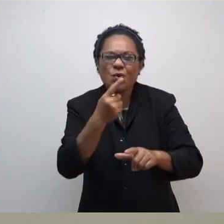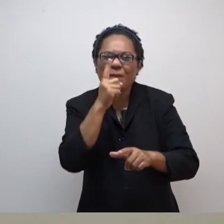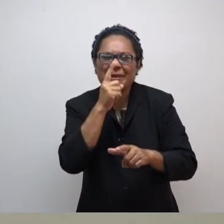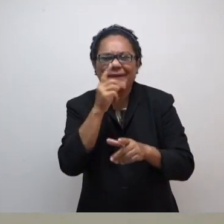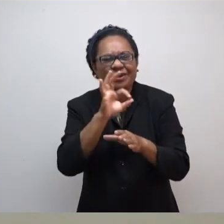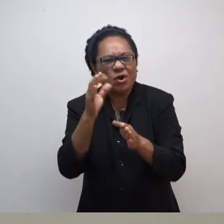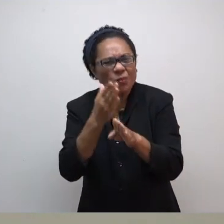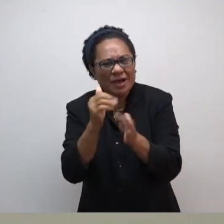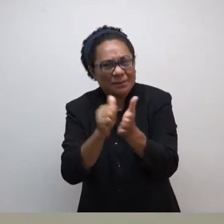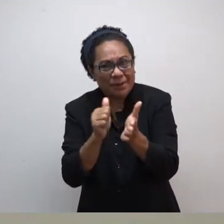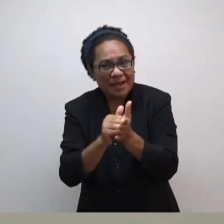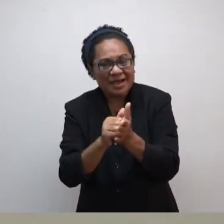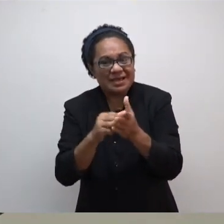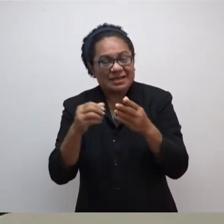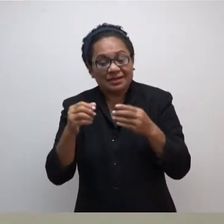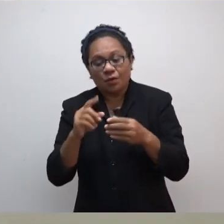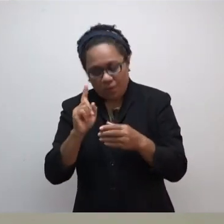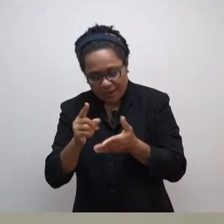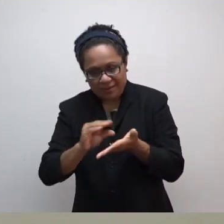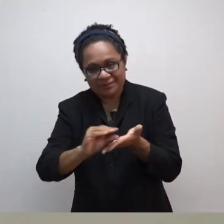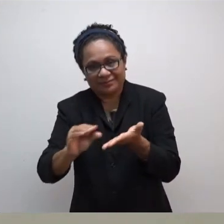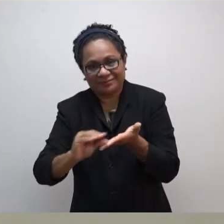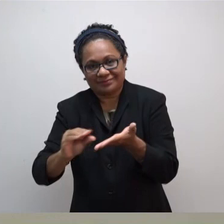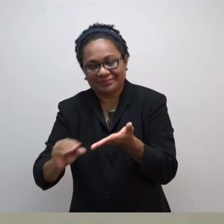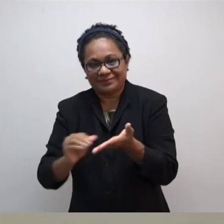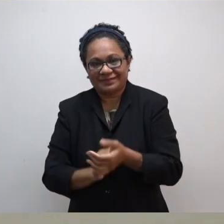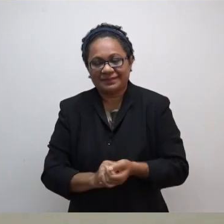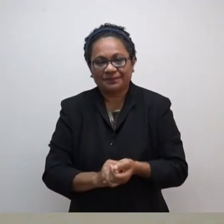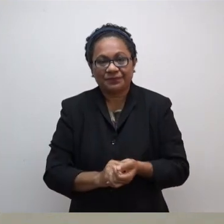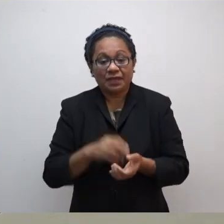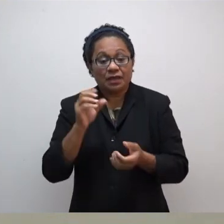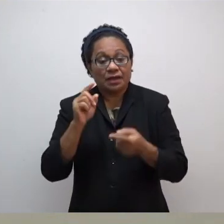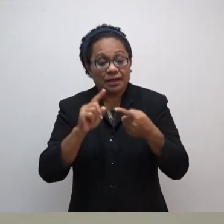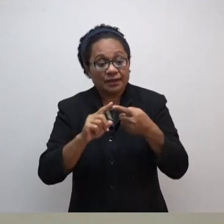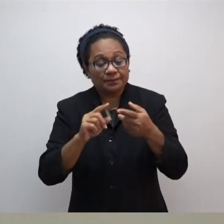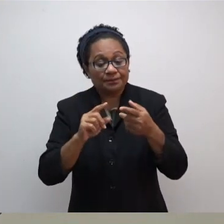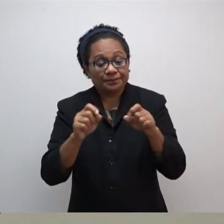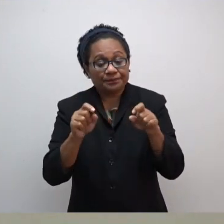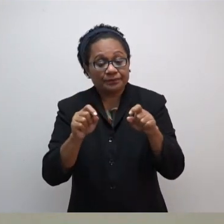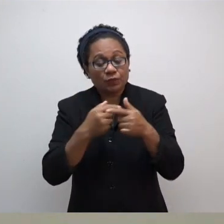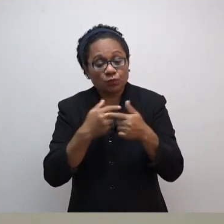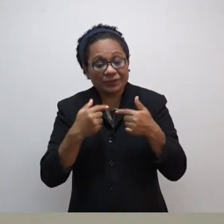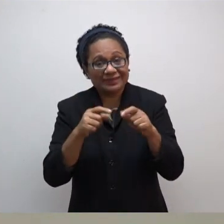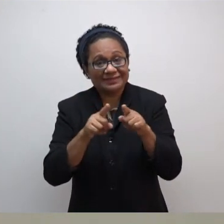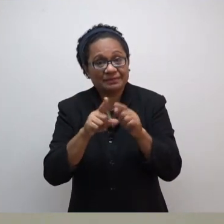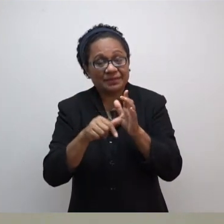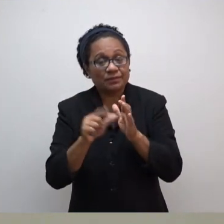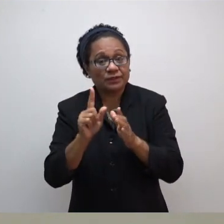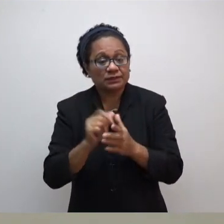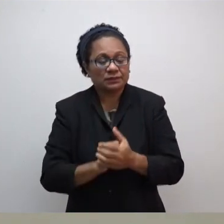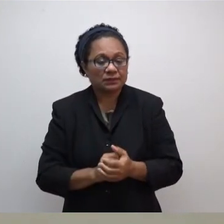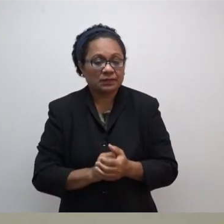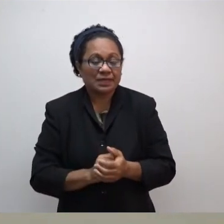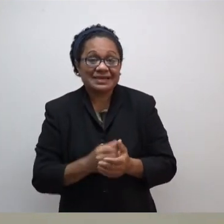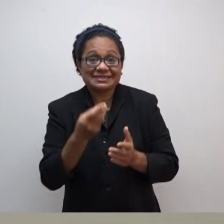try and understand that. We have also at the same time ensured that the processes that have been put in place,